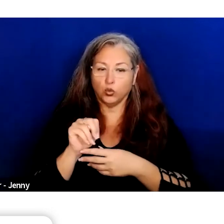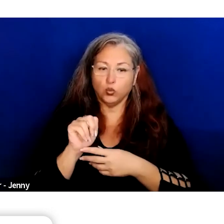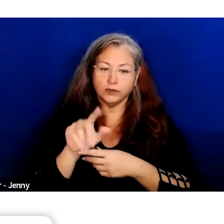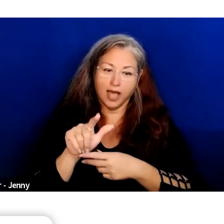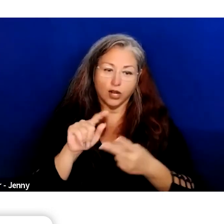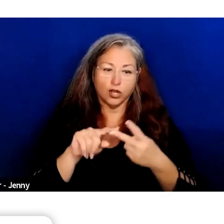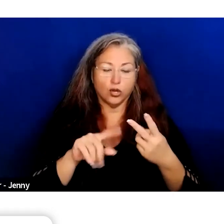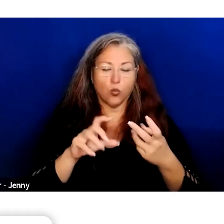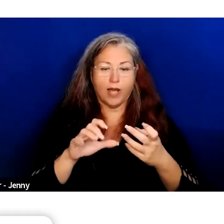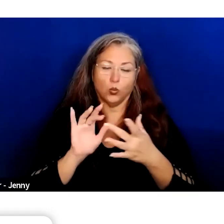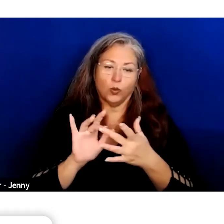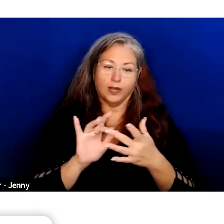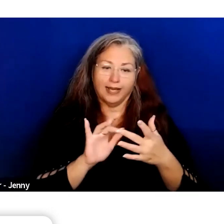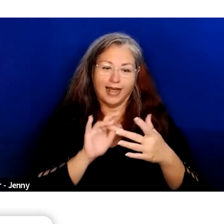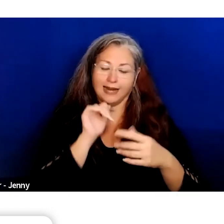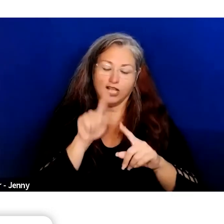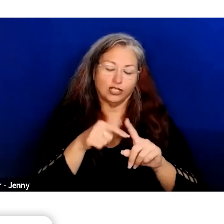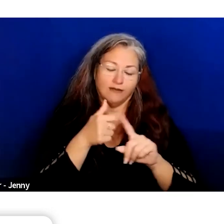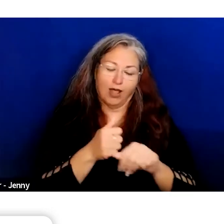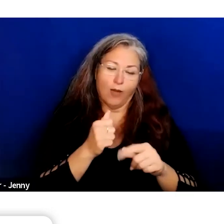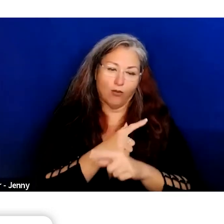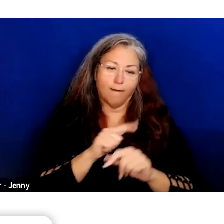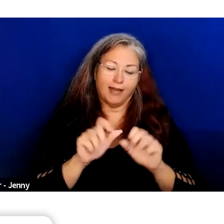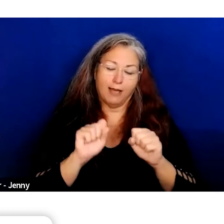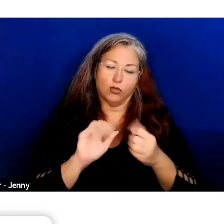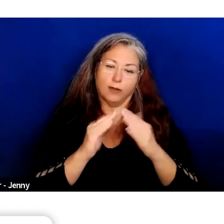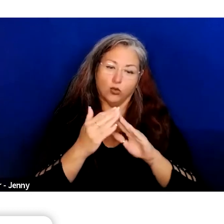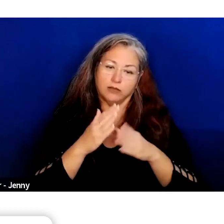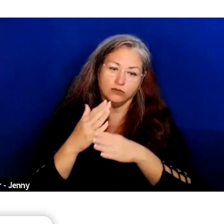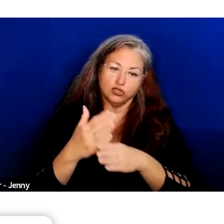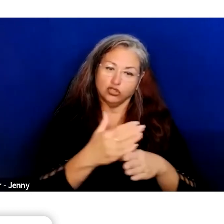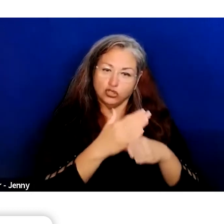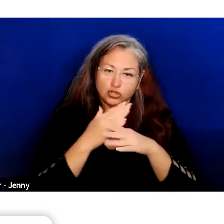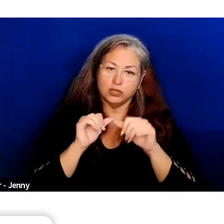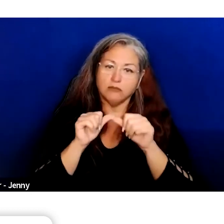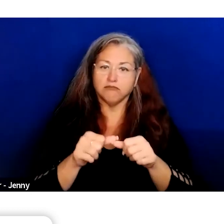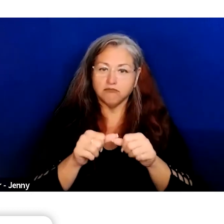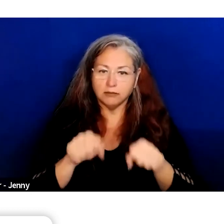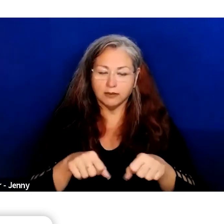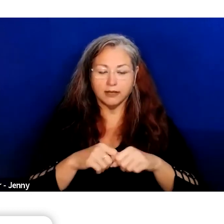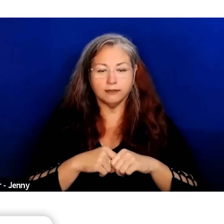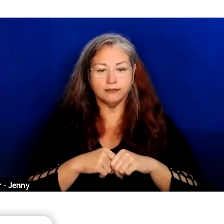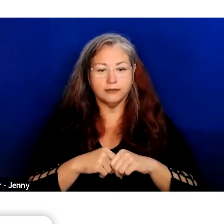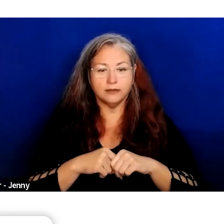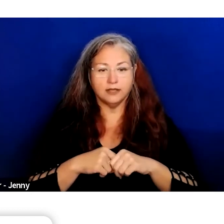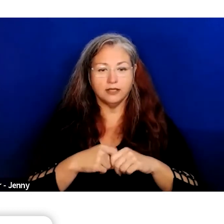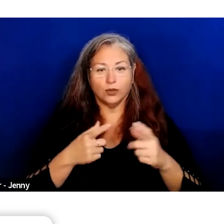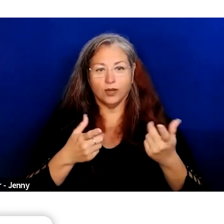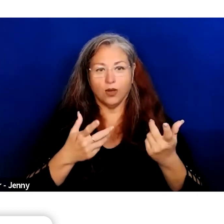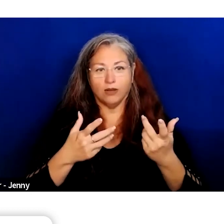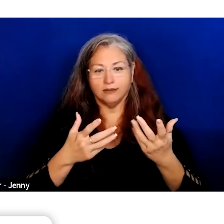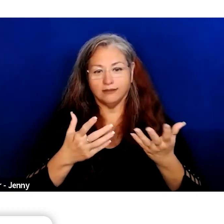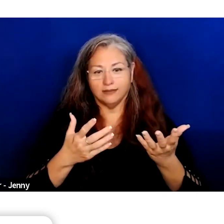to connect outside of the algorithm and still share community with one another. So just kind of want